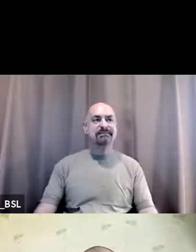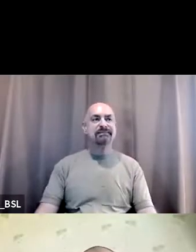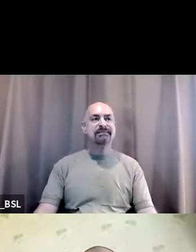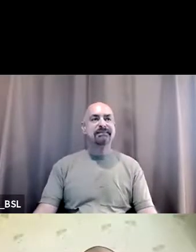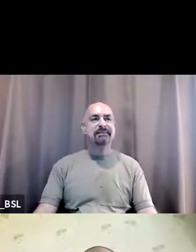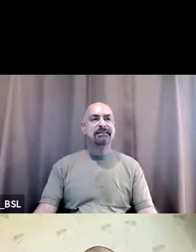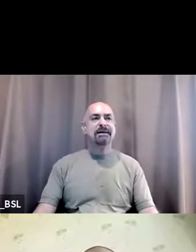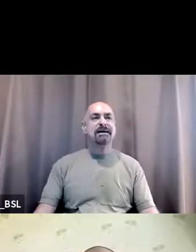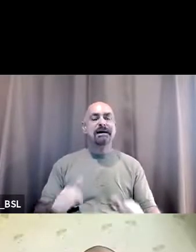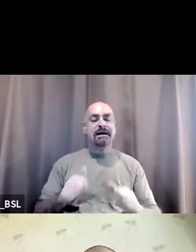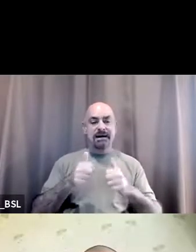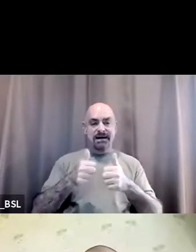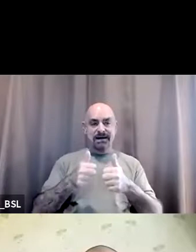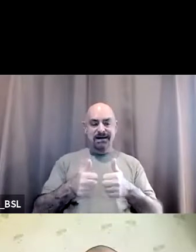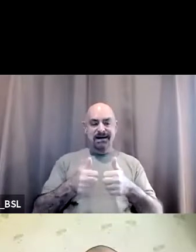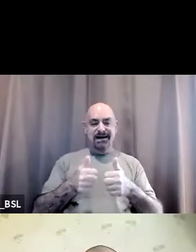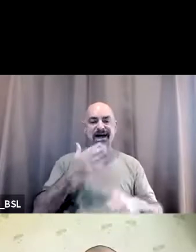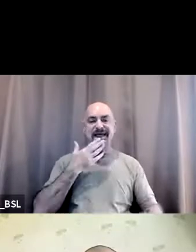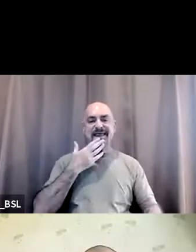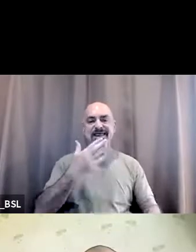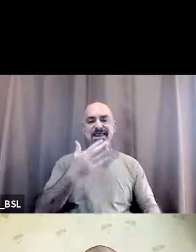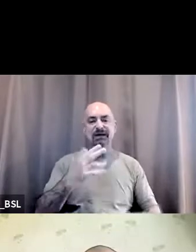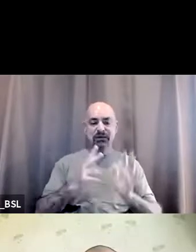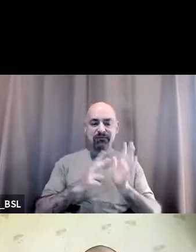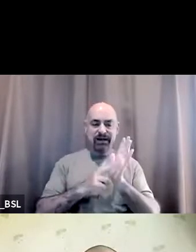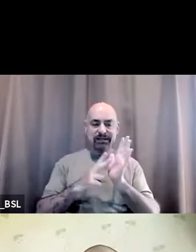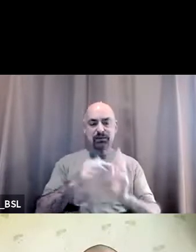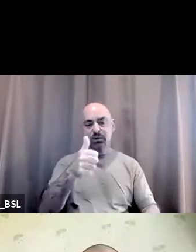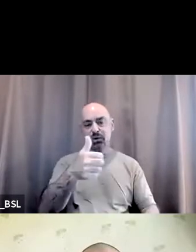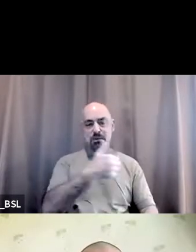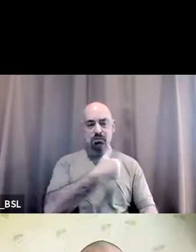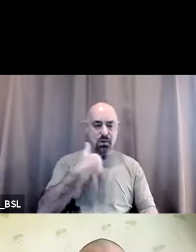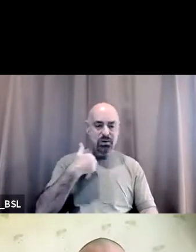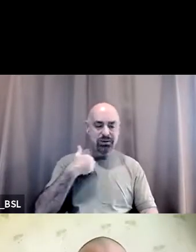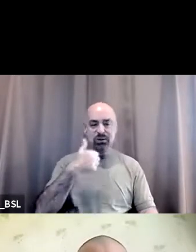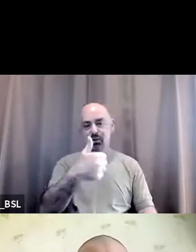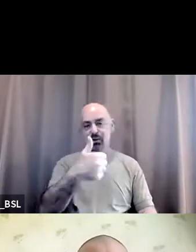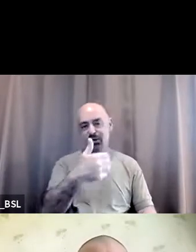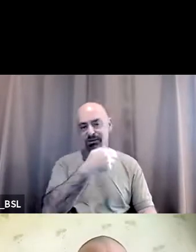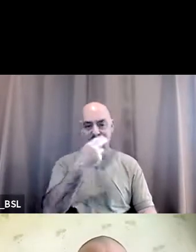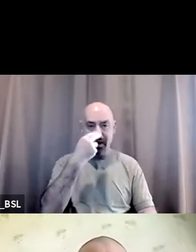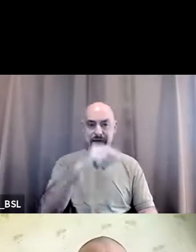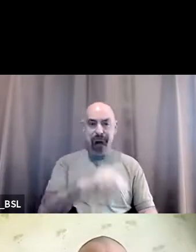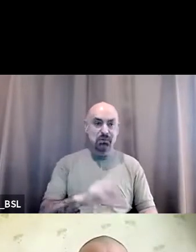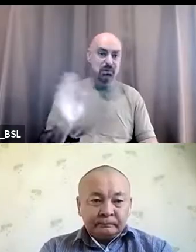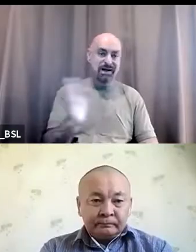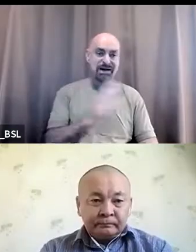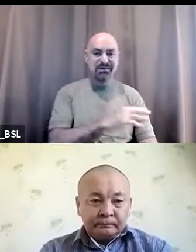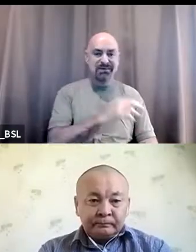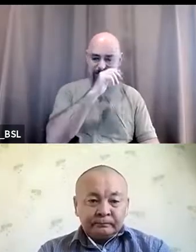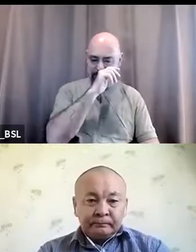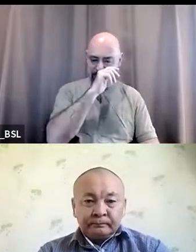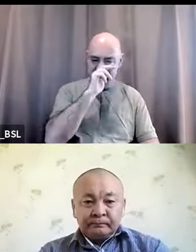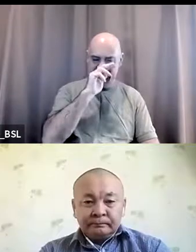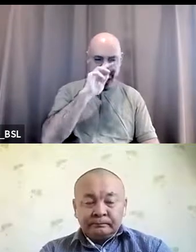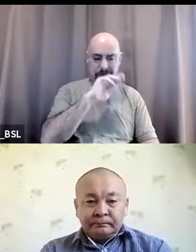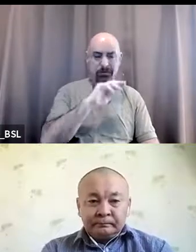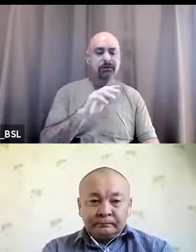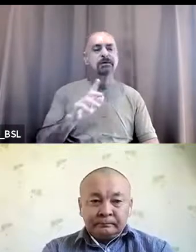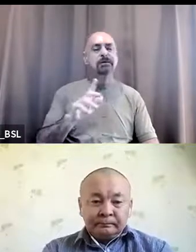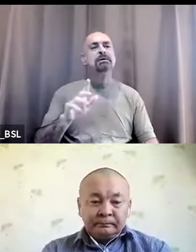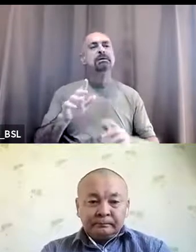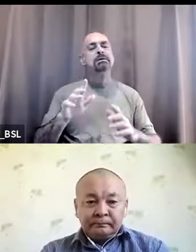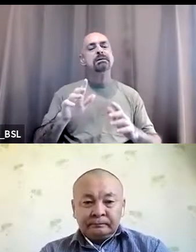Okay, thank you. Thank you very much, Vicky, and good morning, good afternoon, everybody. Your Excellency,